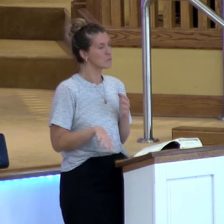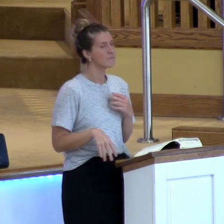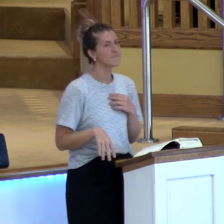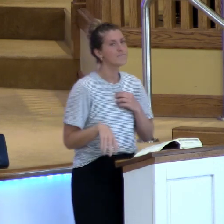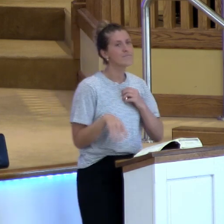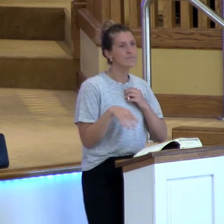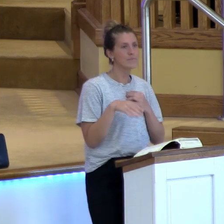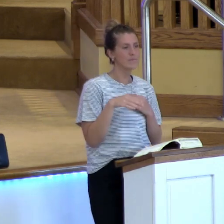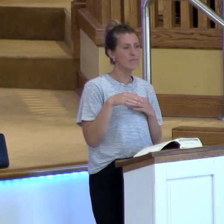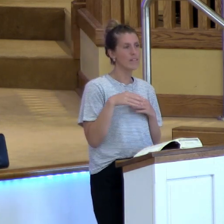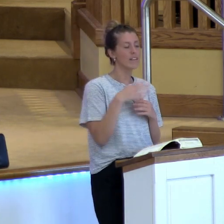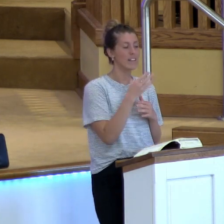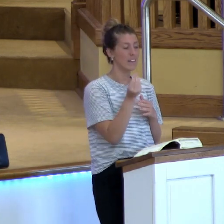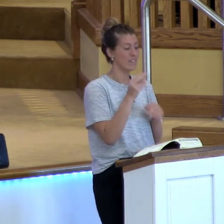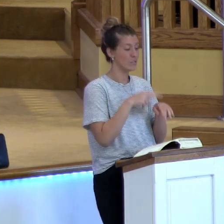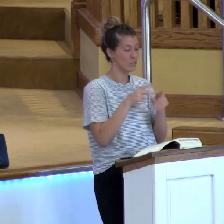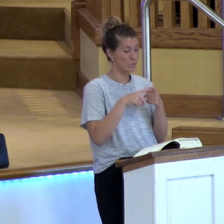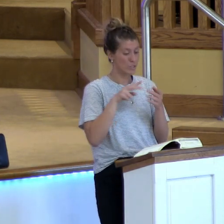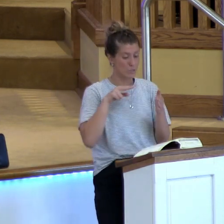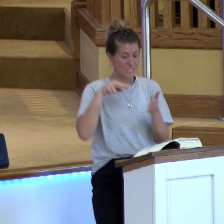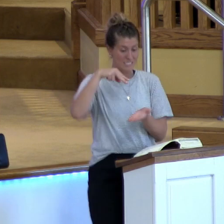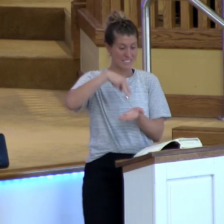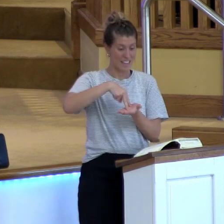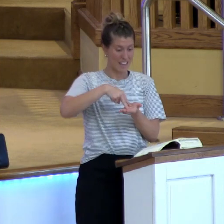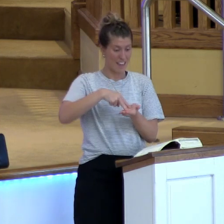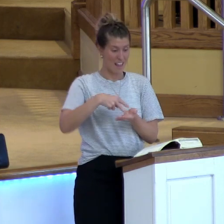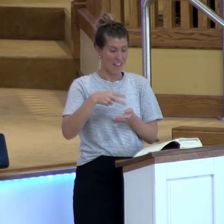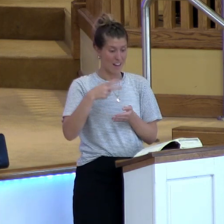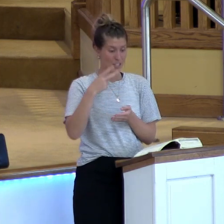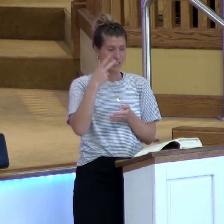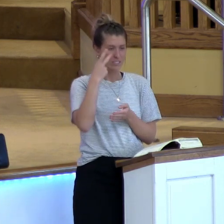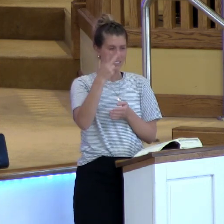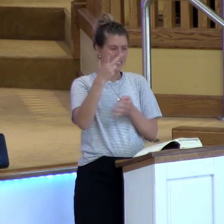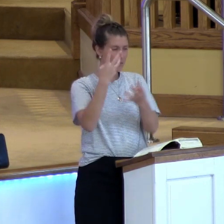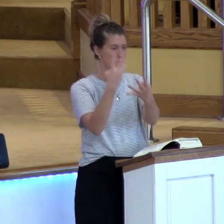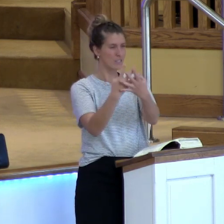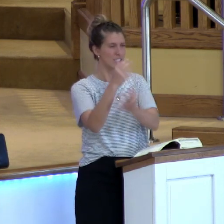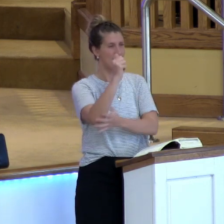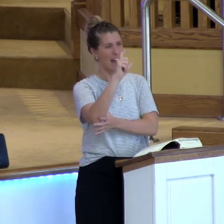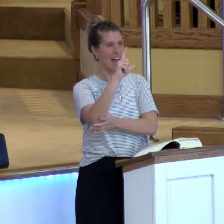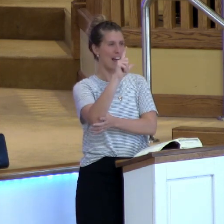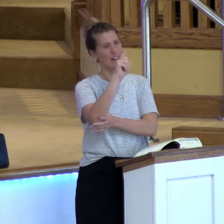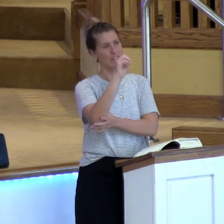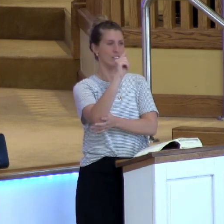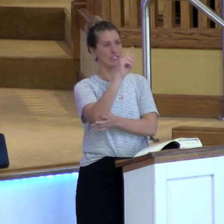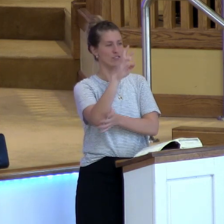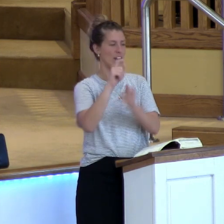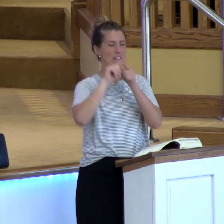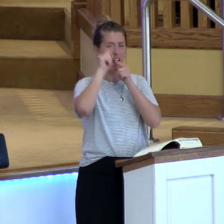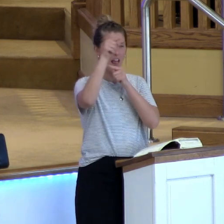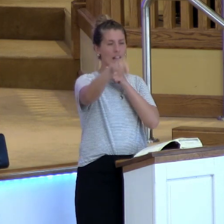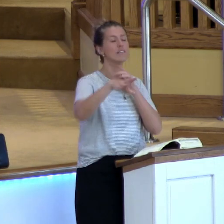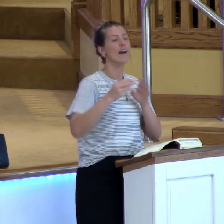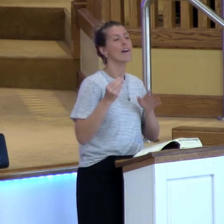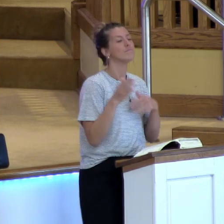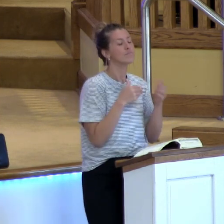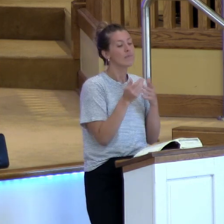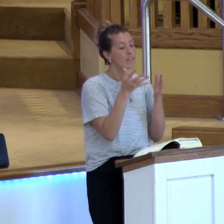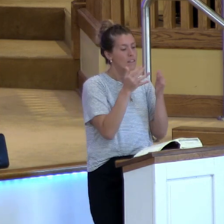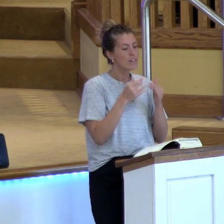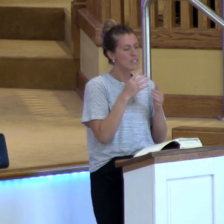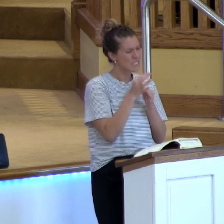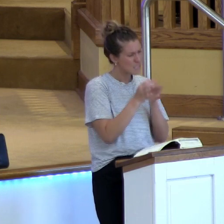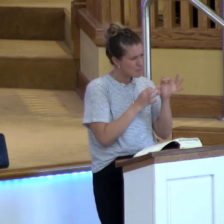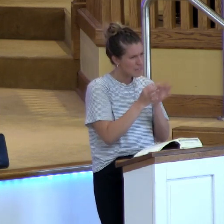height between there. And of course, when you stand on the Golden Gate Bridge, you look out and you can see Alcatraz in the distance there. And he went on to talk about